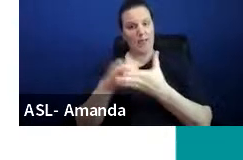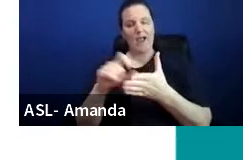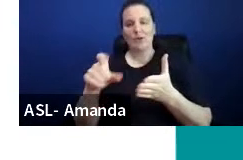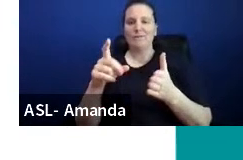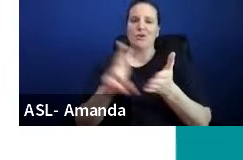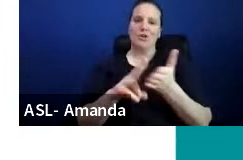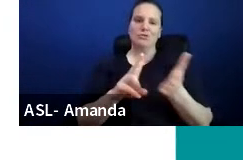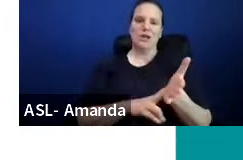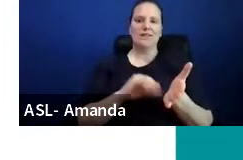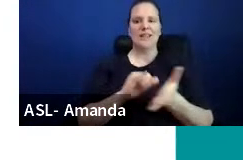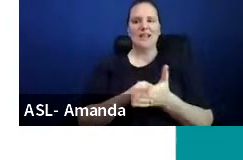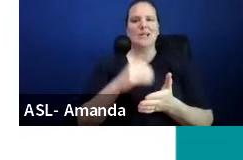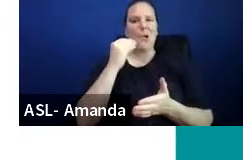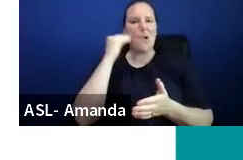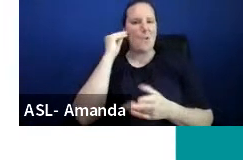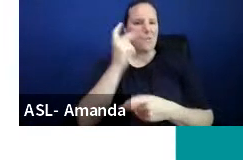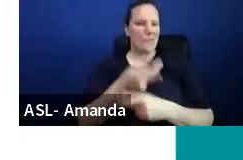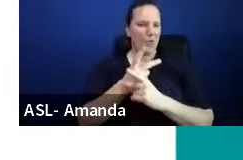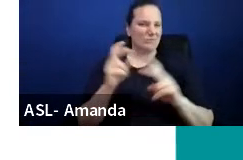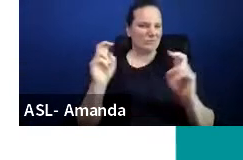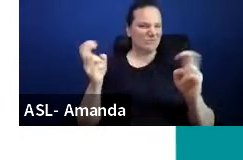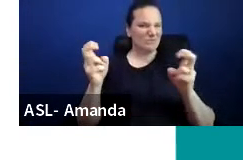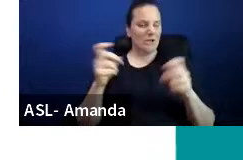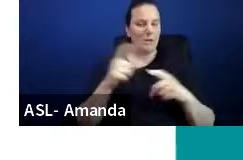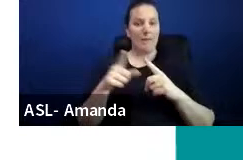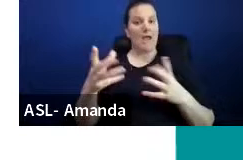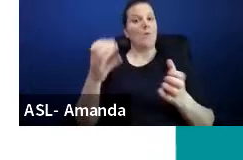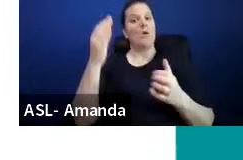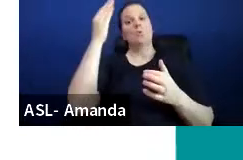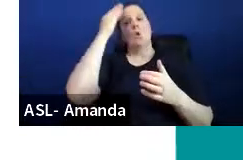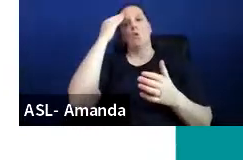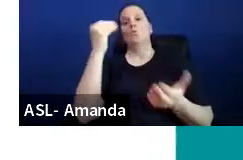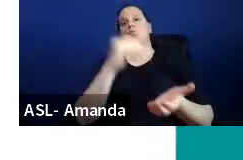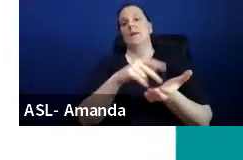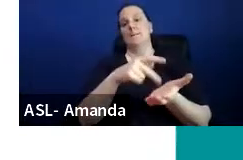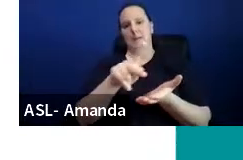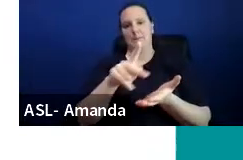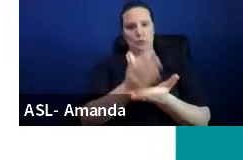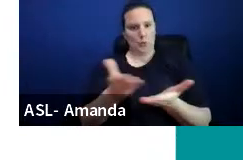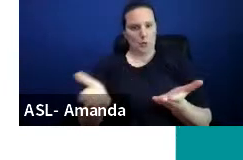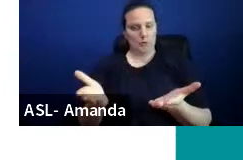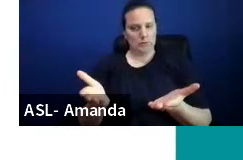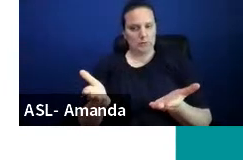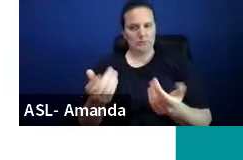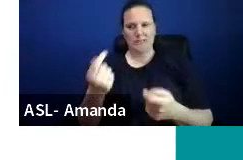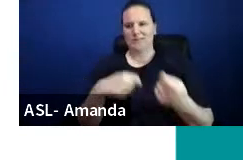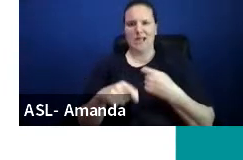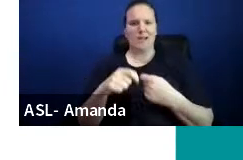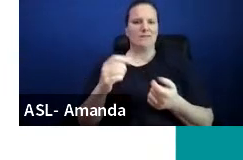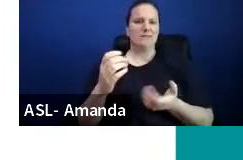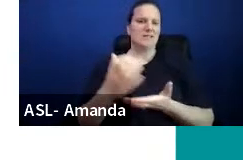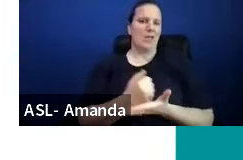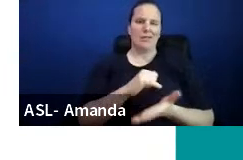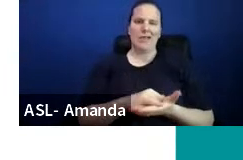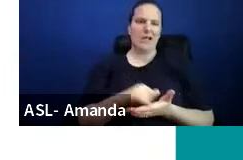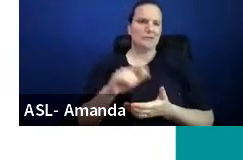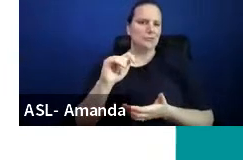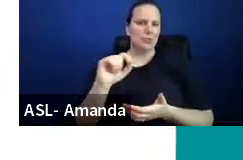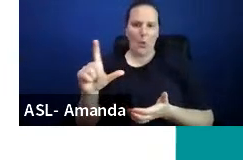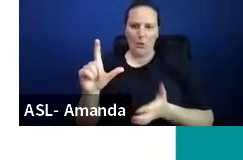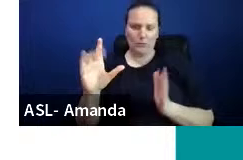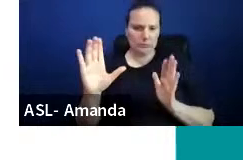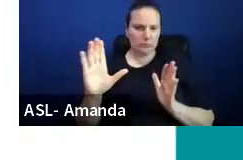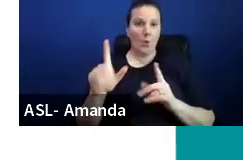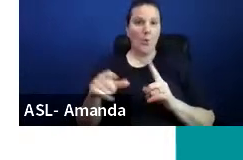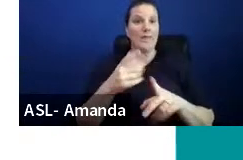this is kind of like a home loan, but they want to know what our repayment source is. And instead of our salary, it is tolls. But when they